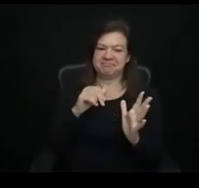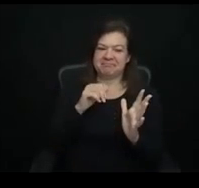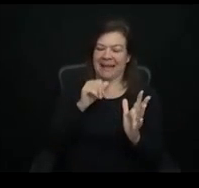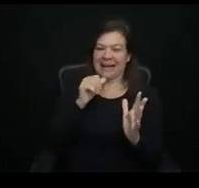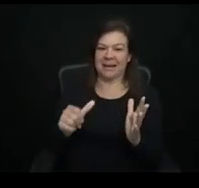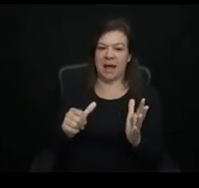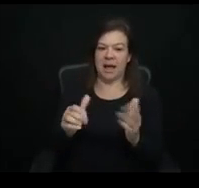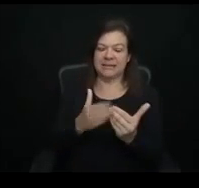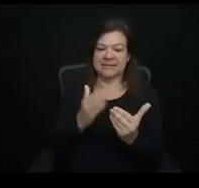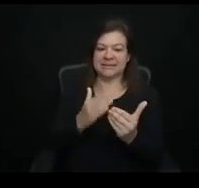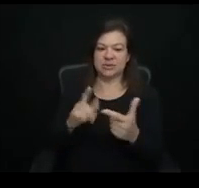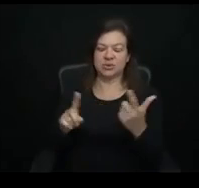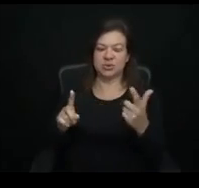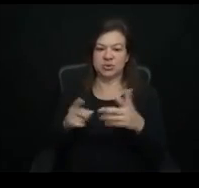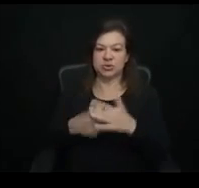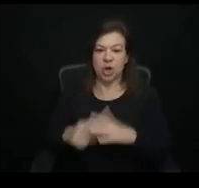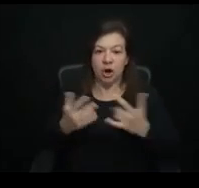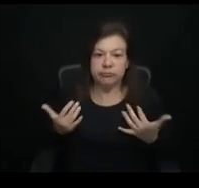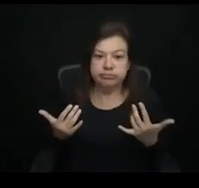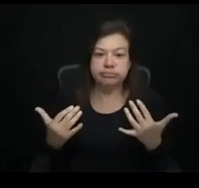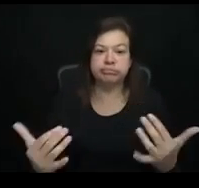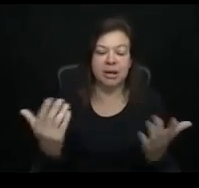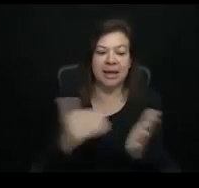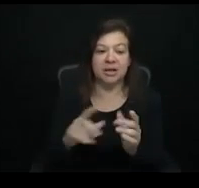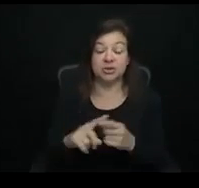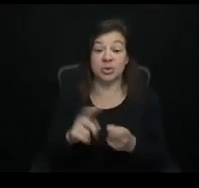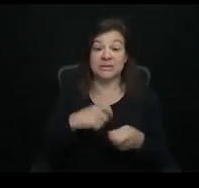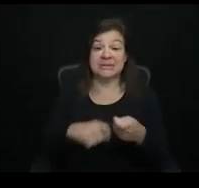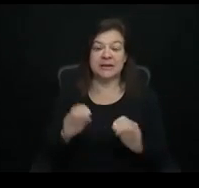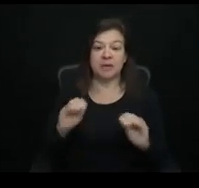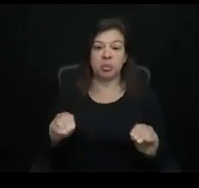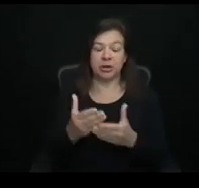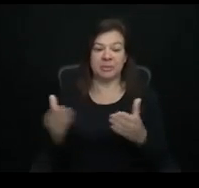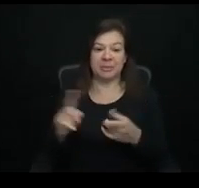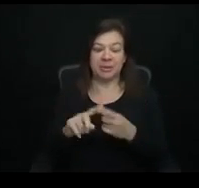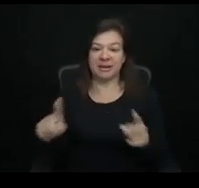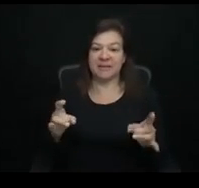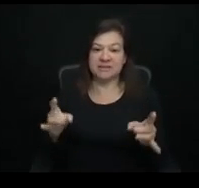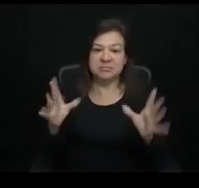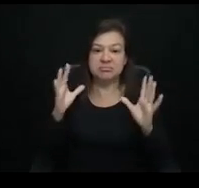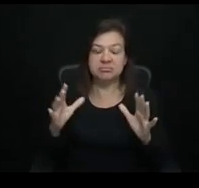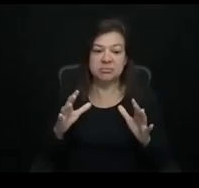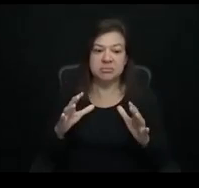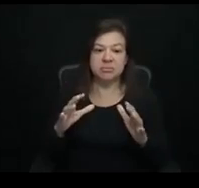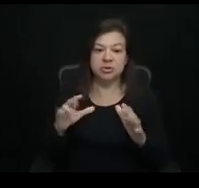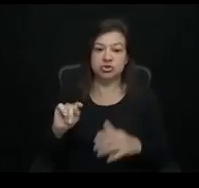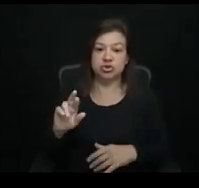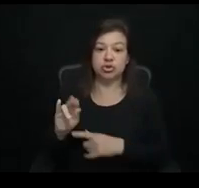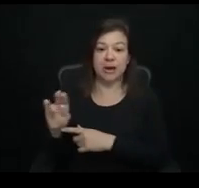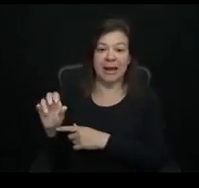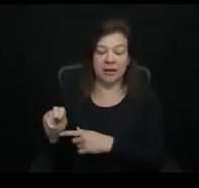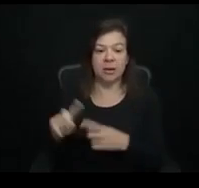up because there's no ground fuel to start. So rather than putting people up in this extreme terrain, we observe it from the air, we watch